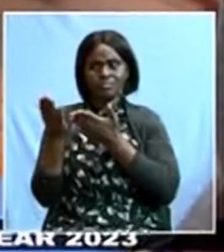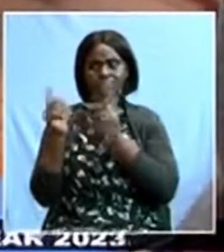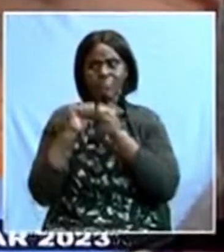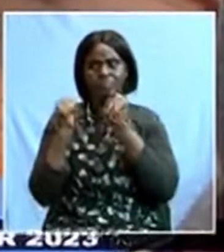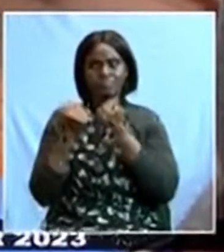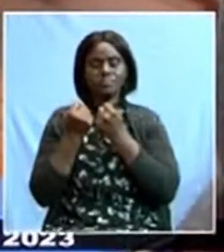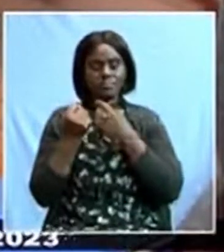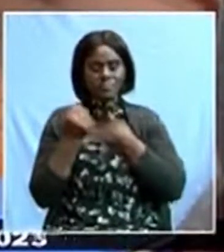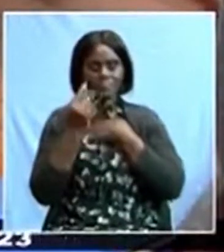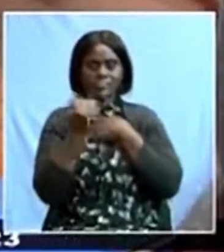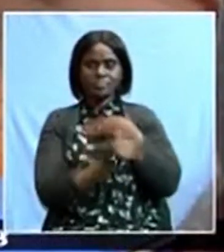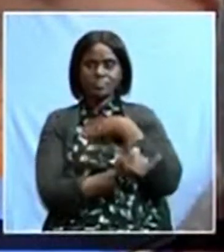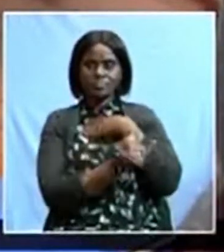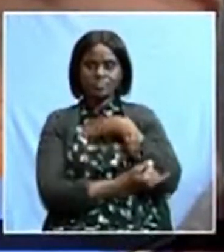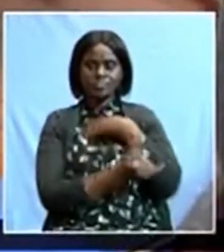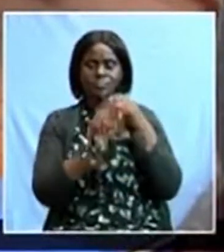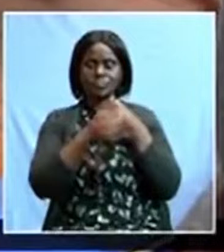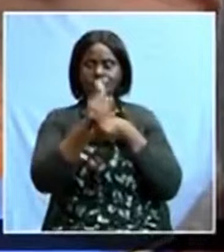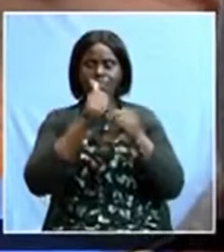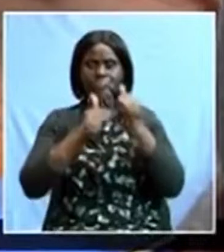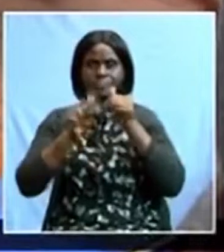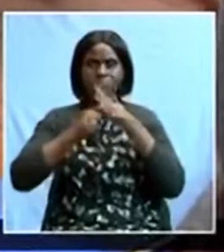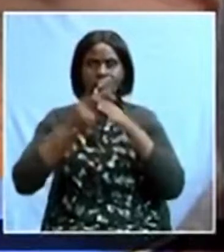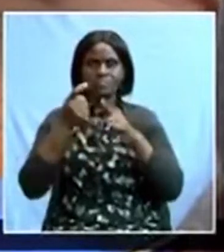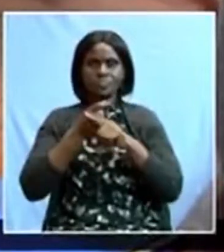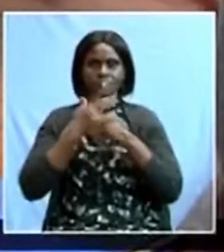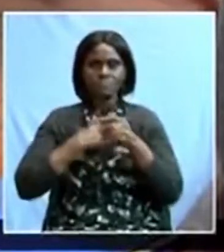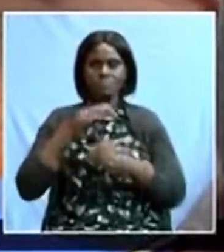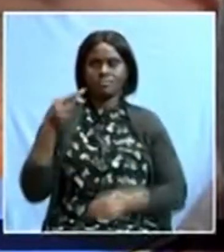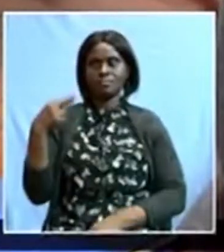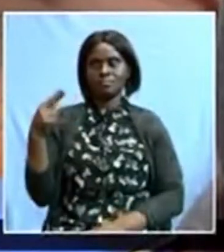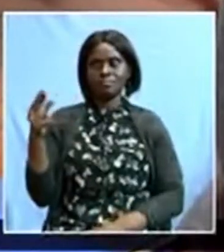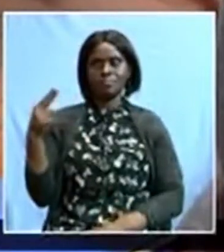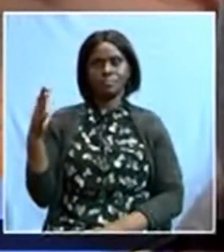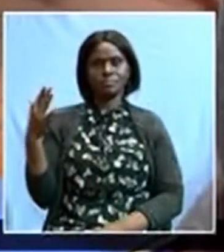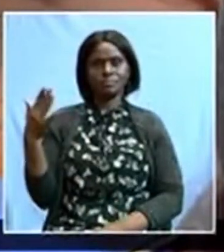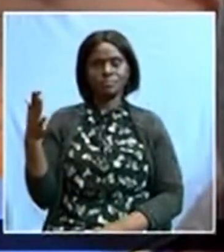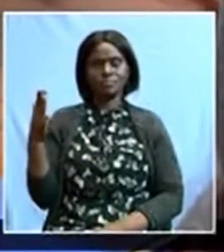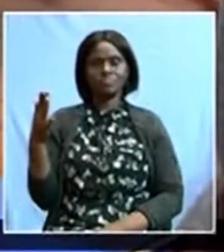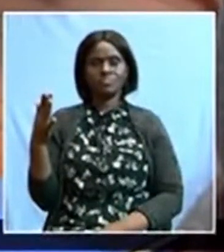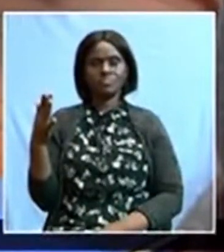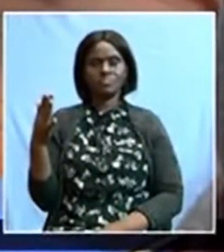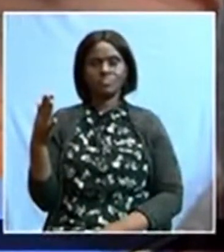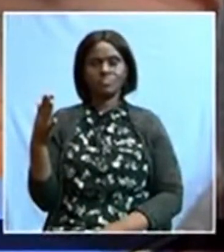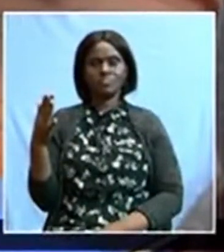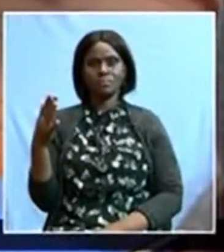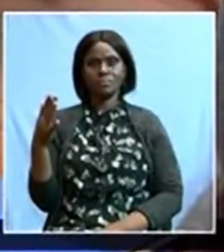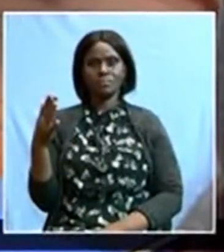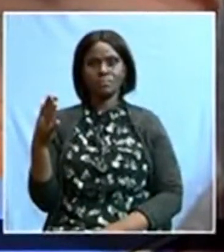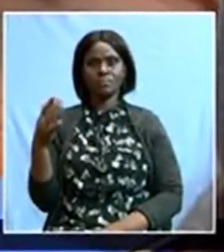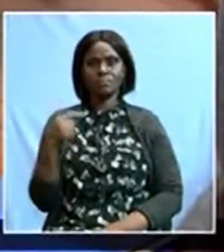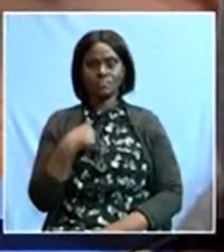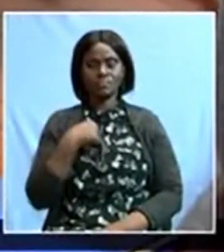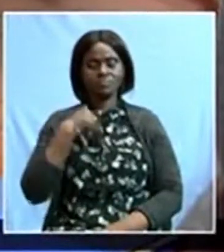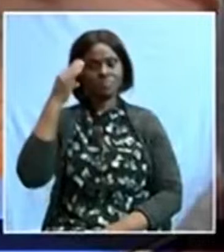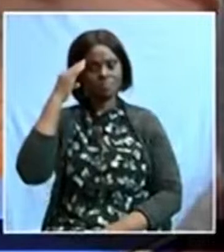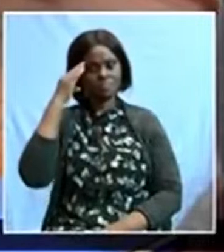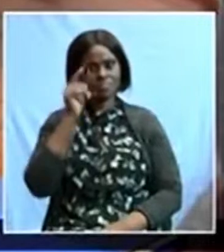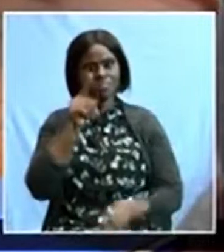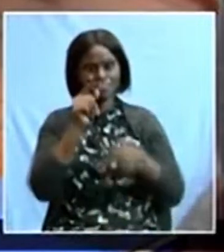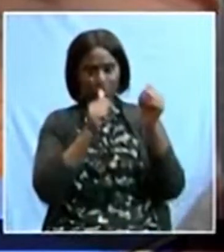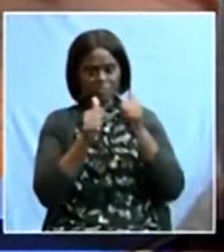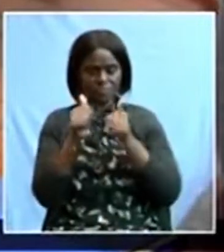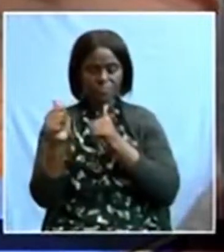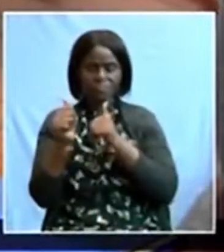to introduce themselves, starting from my far right. Before that, I note that you're acting. Where is